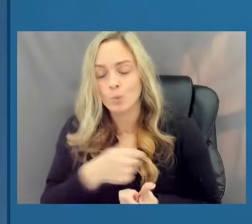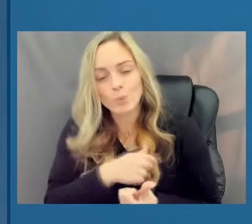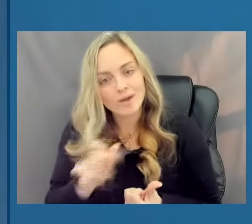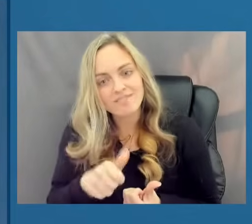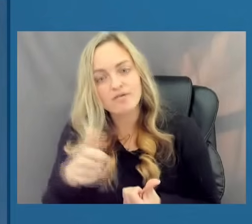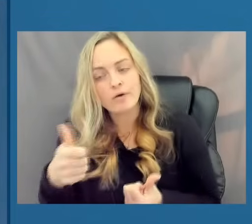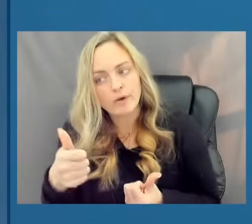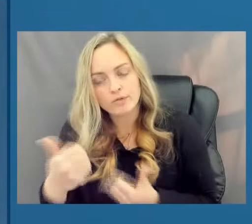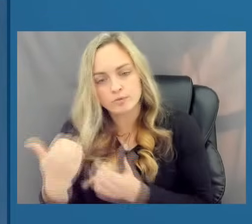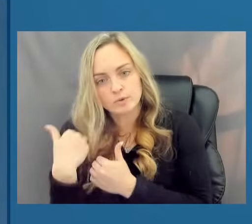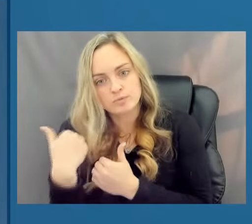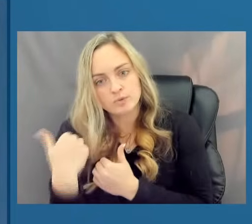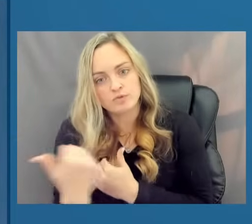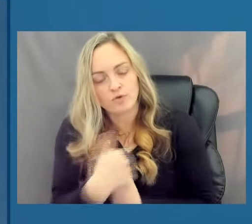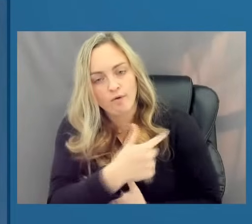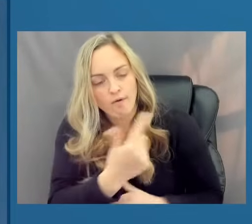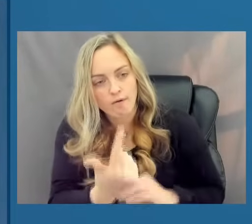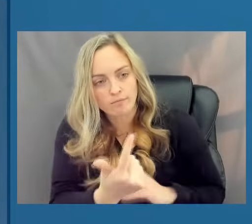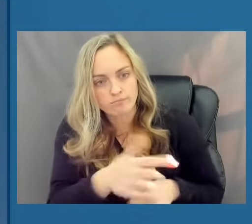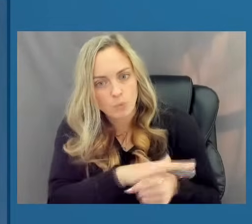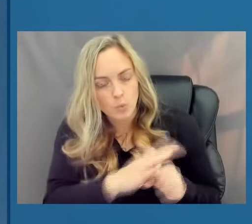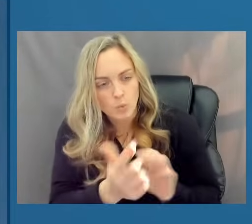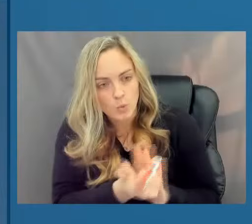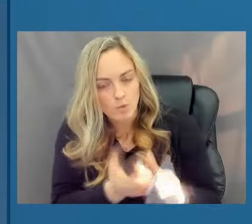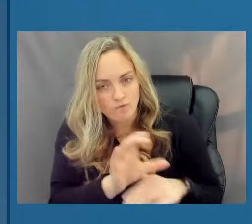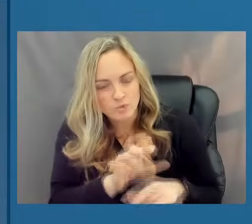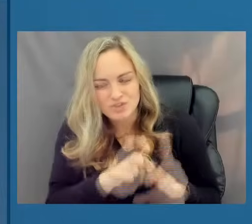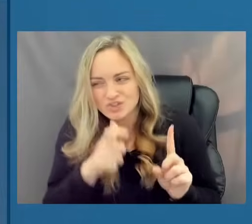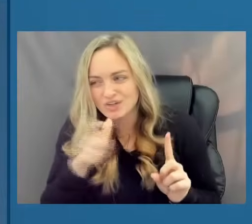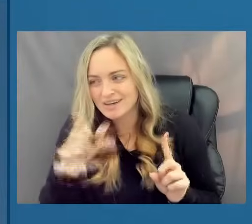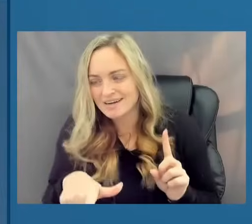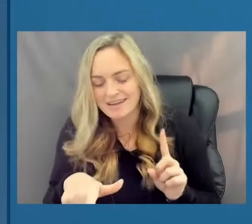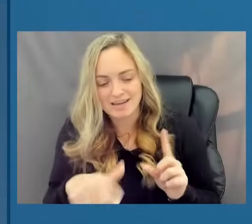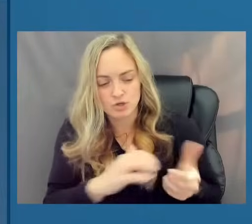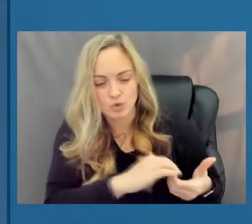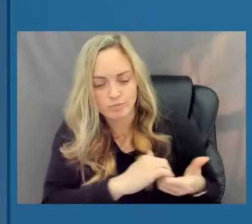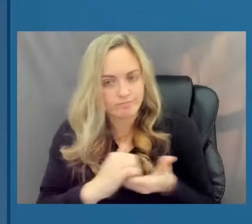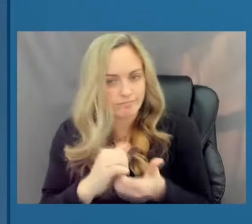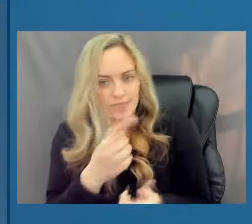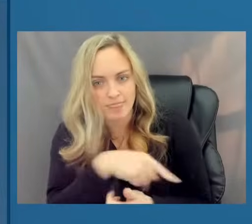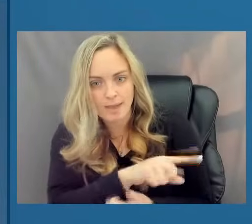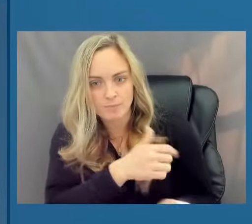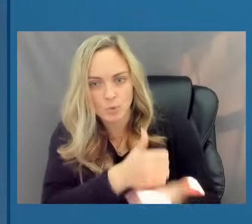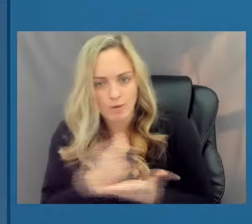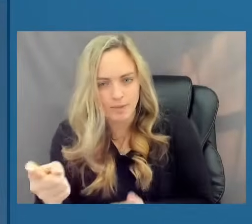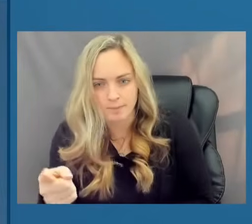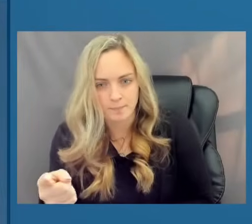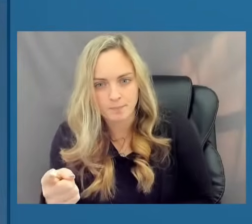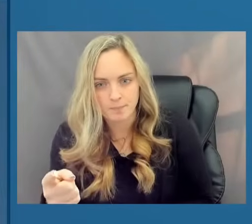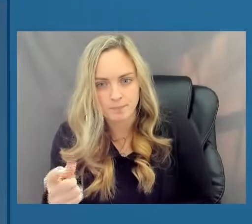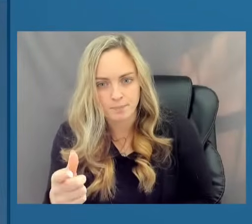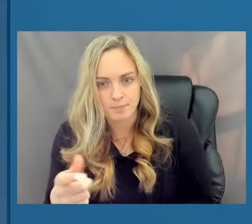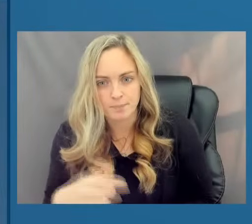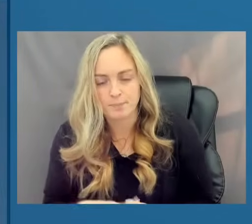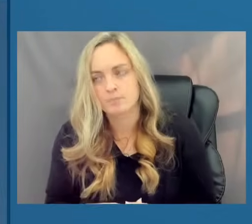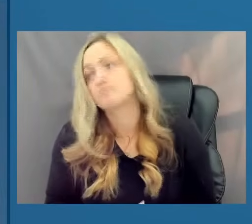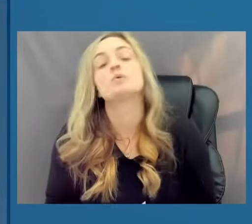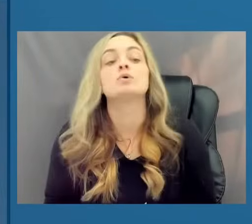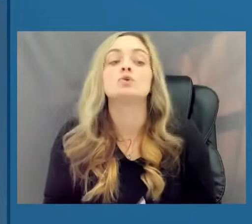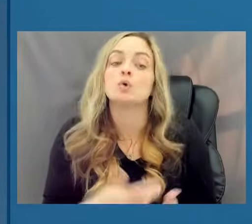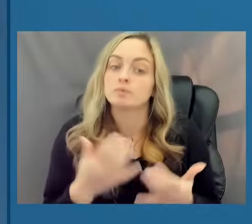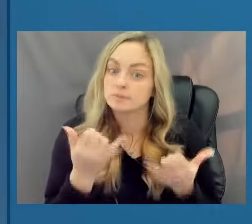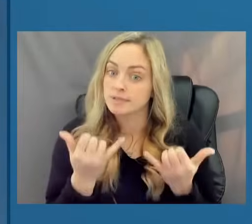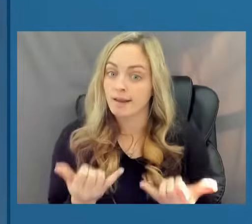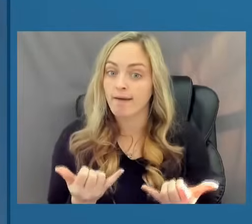for our local law enforcement. They should not need local police to do their jobs. That's why today